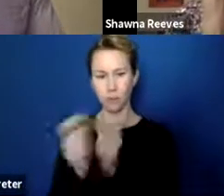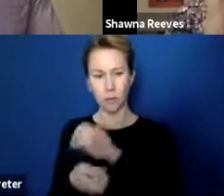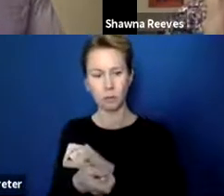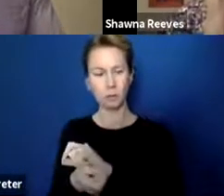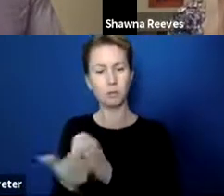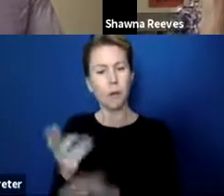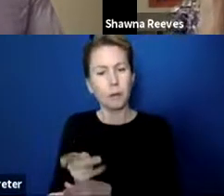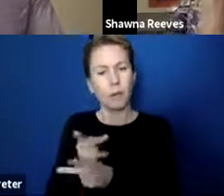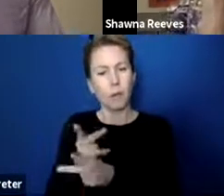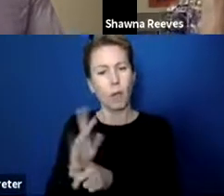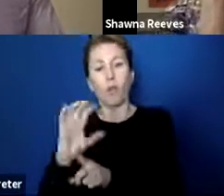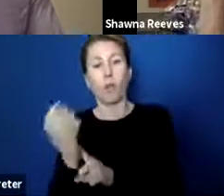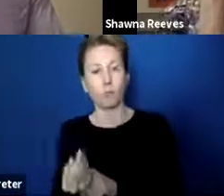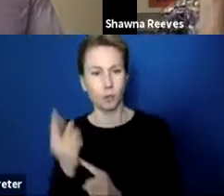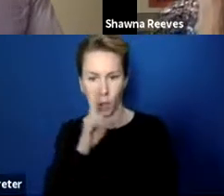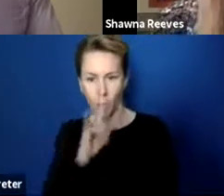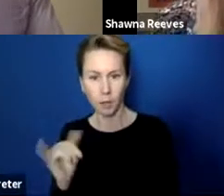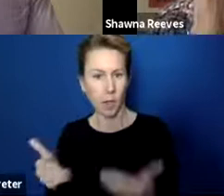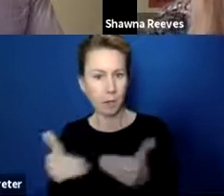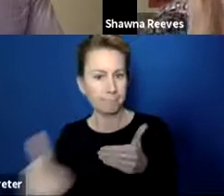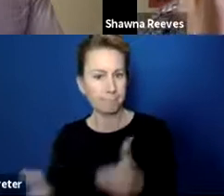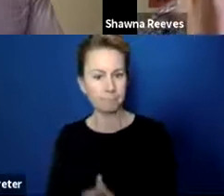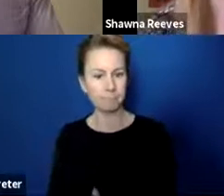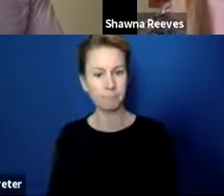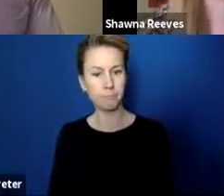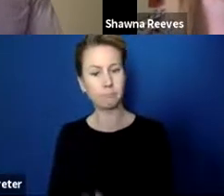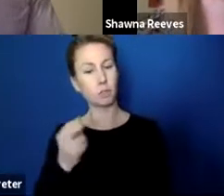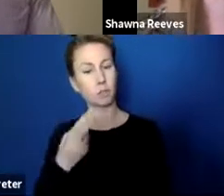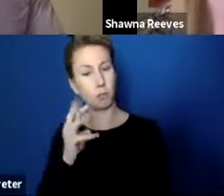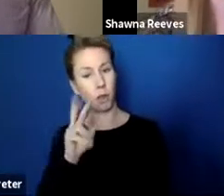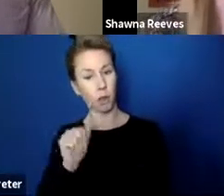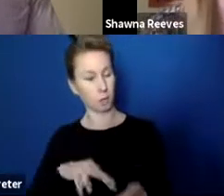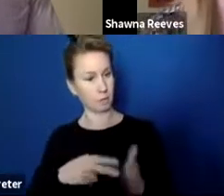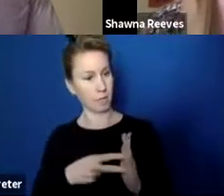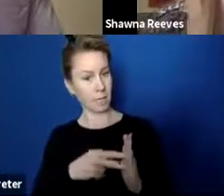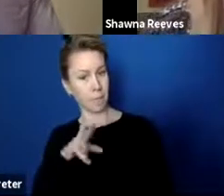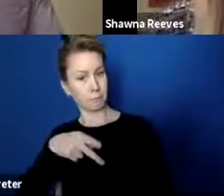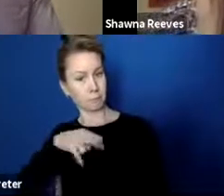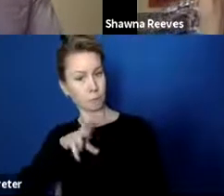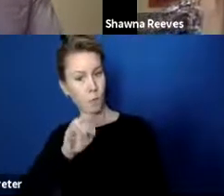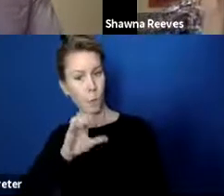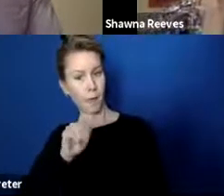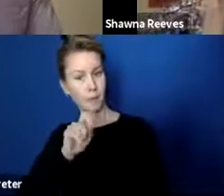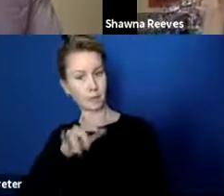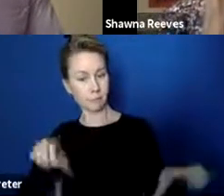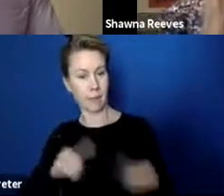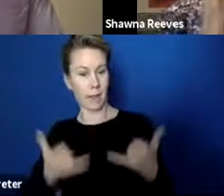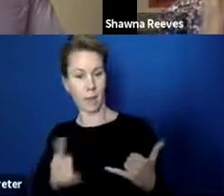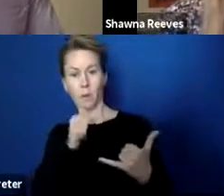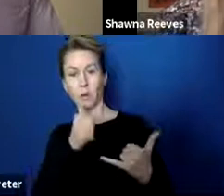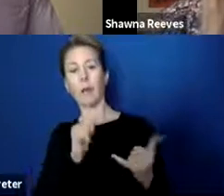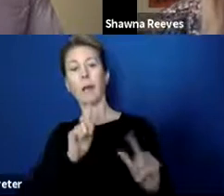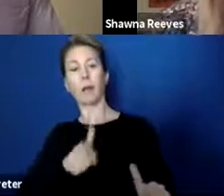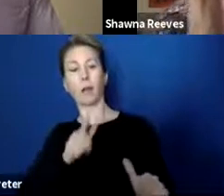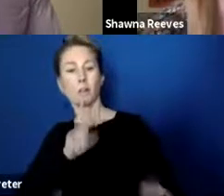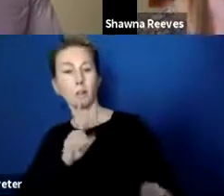think that without ombudsman there, it's deeply concerning to me about what is happening, because now that we have gone, more than 90 days, I think we need to be aware of what the